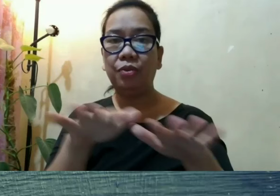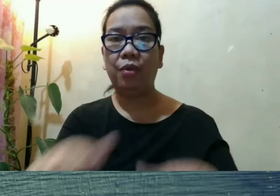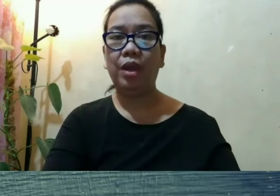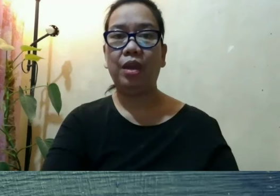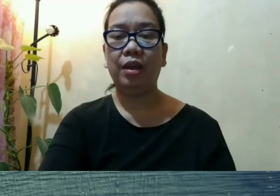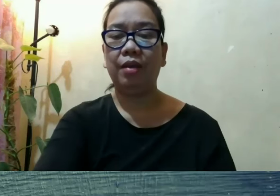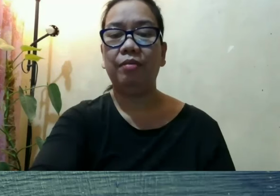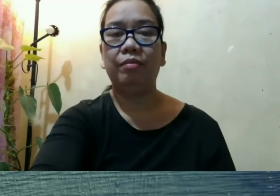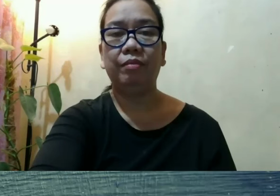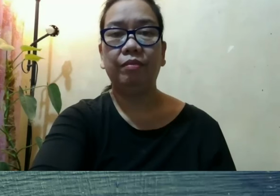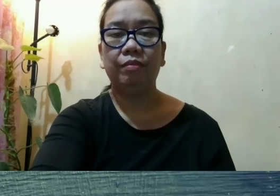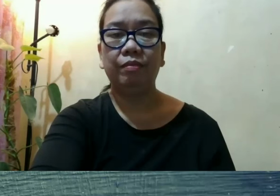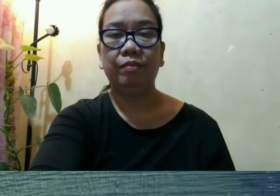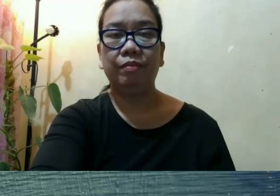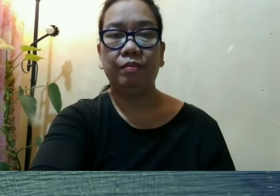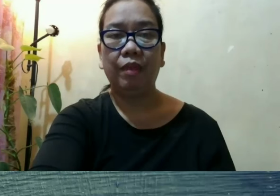earthquake.